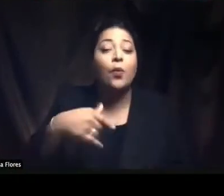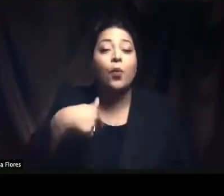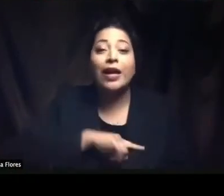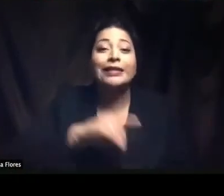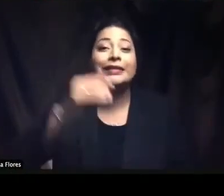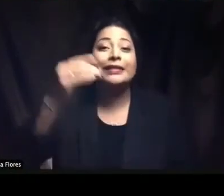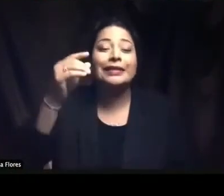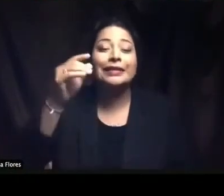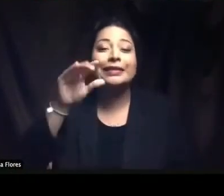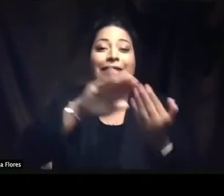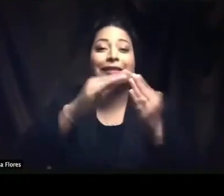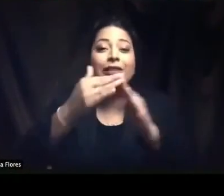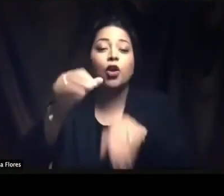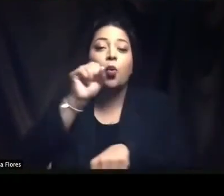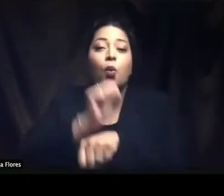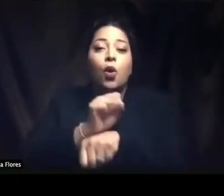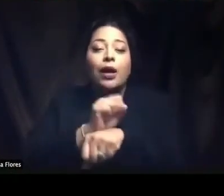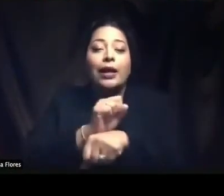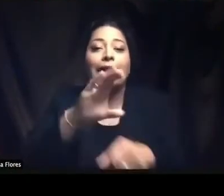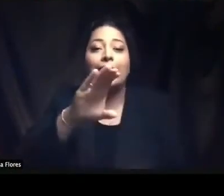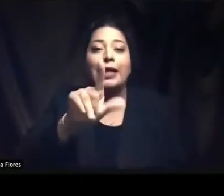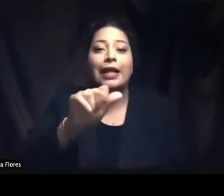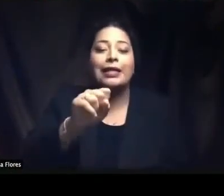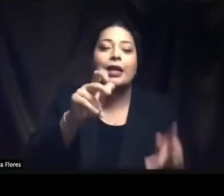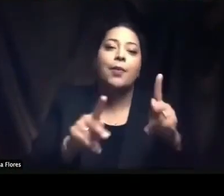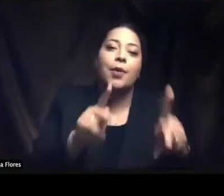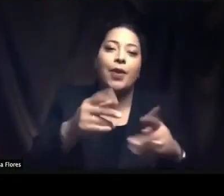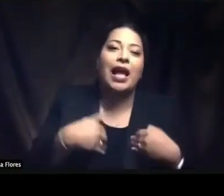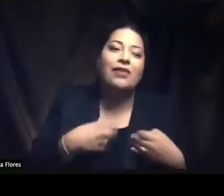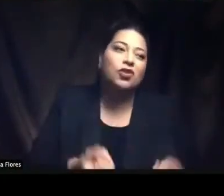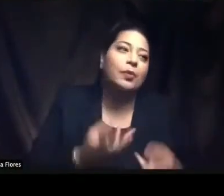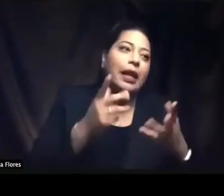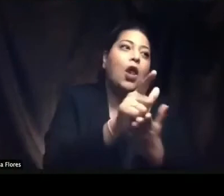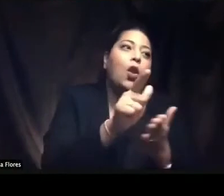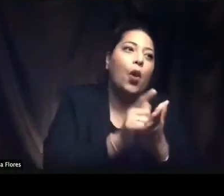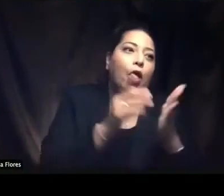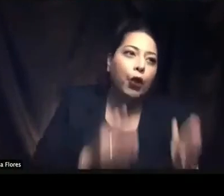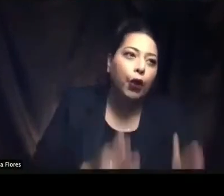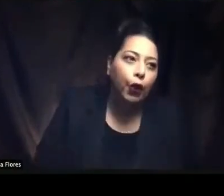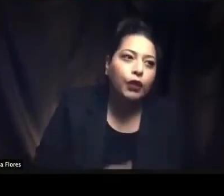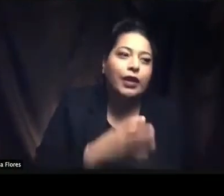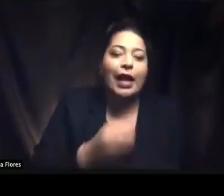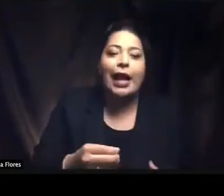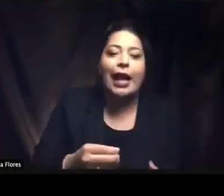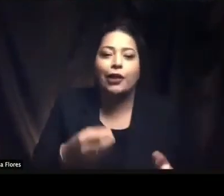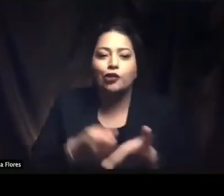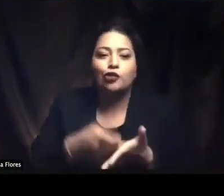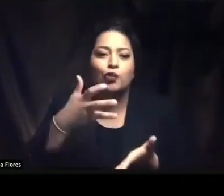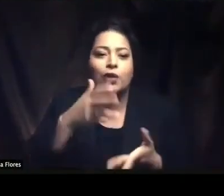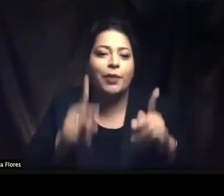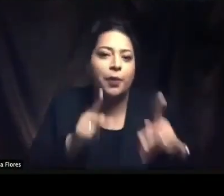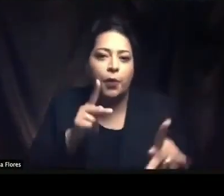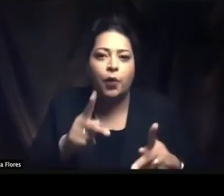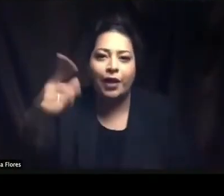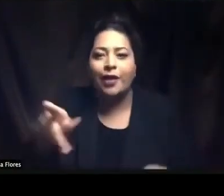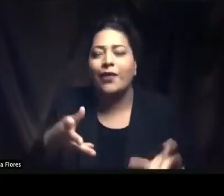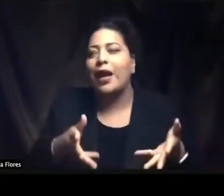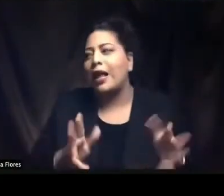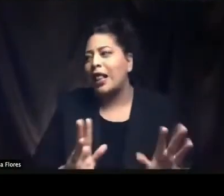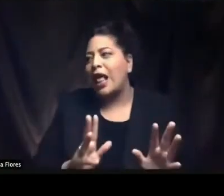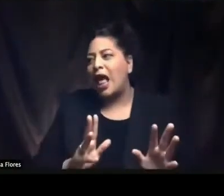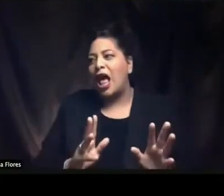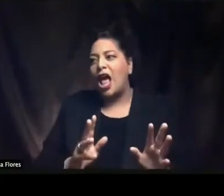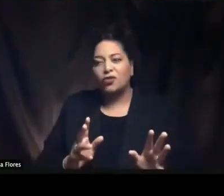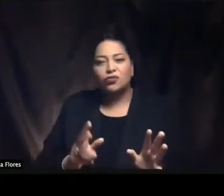class representation. We have too many lawyers, consultants, and wealthy people as elected officials. We have too many people who have been allowed to exploit